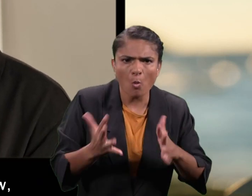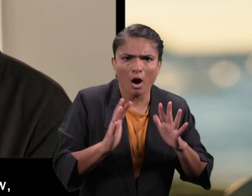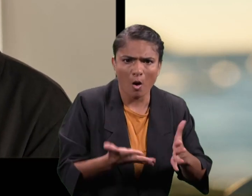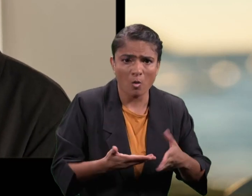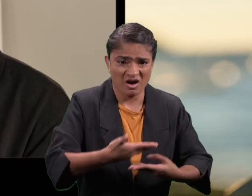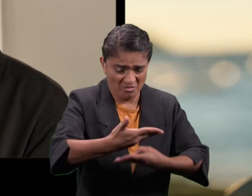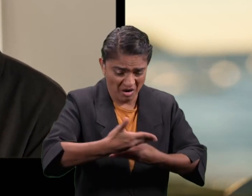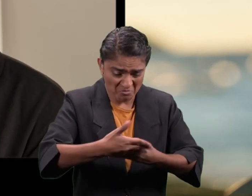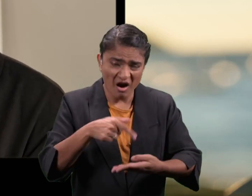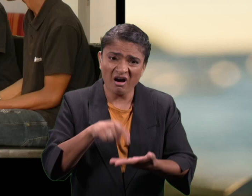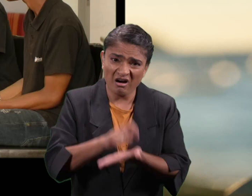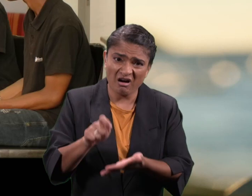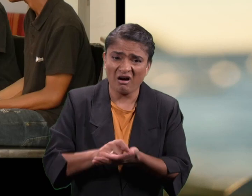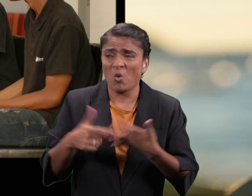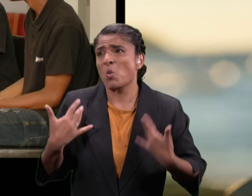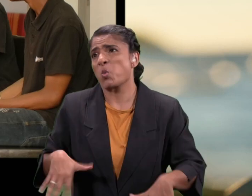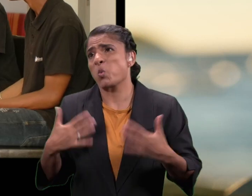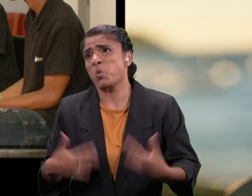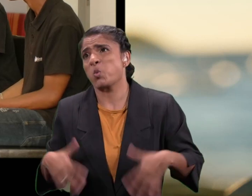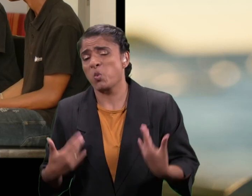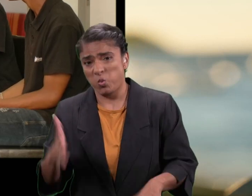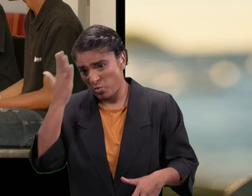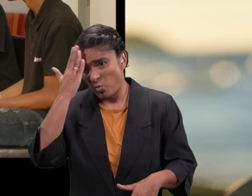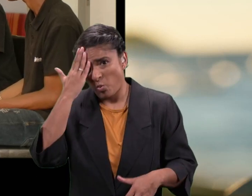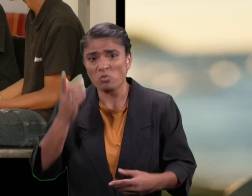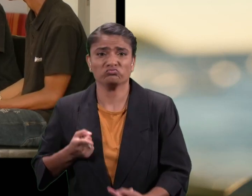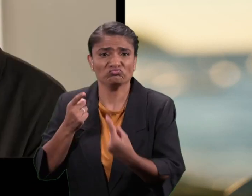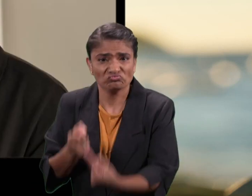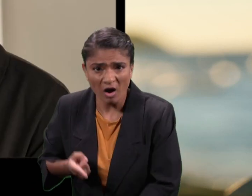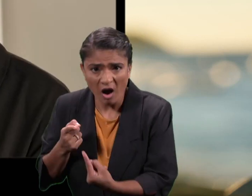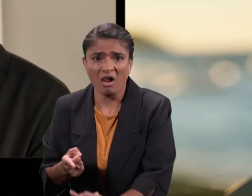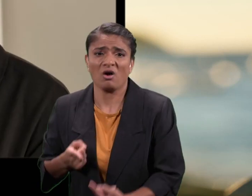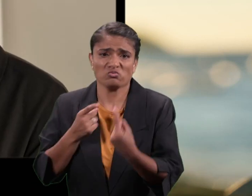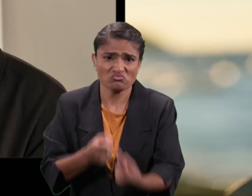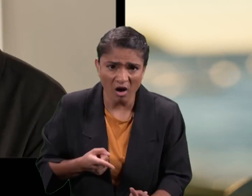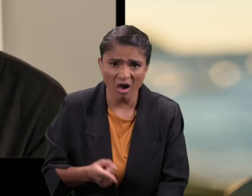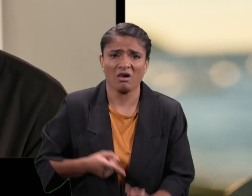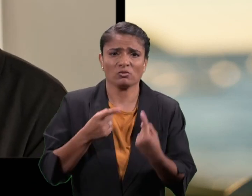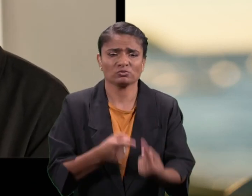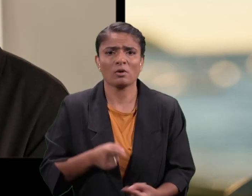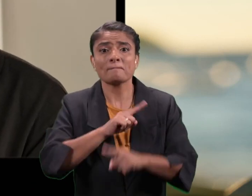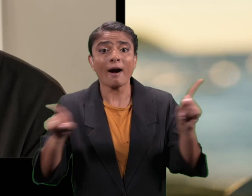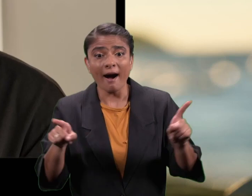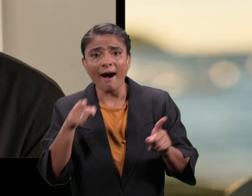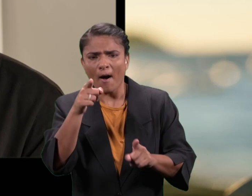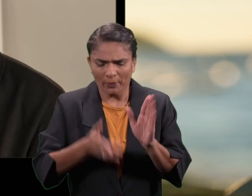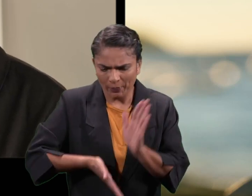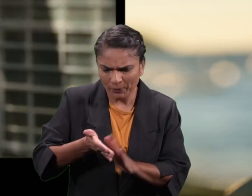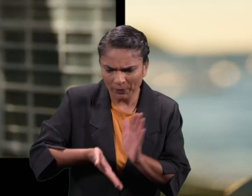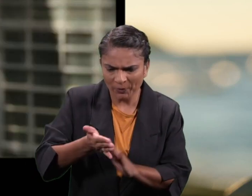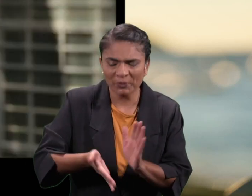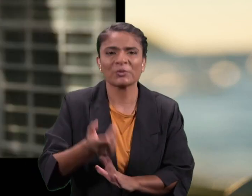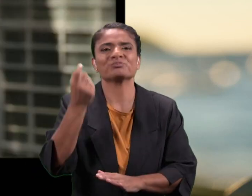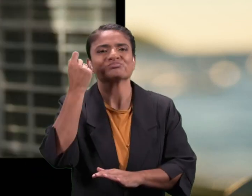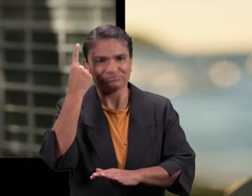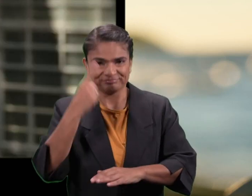know, I know for paperwork it's can be a struggle, but when you get through it, it will get easier. You see.